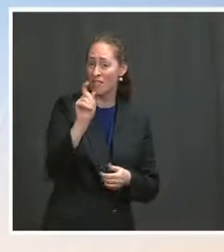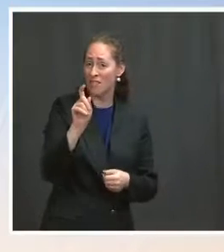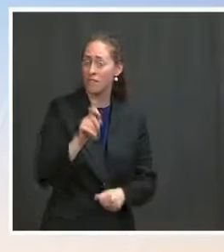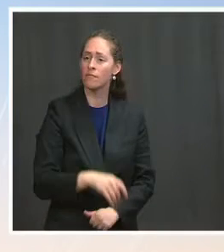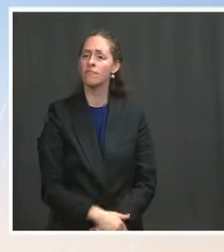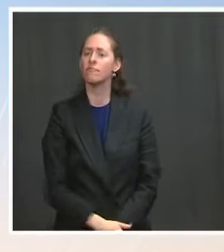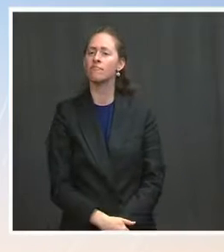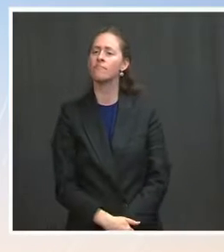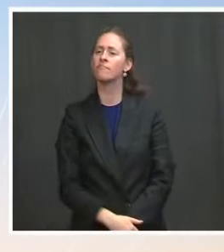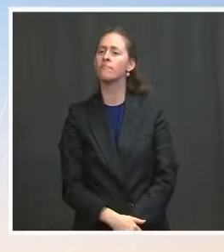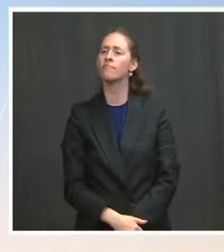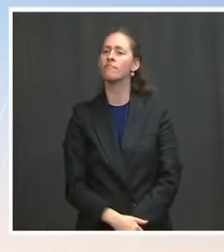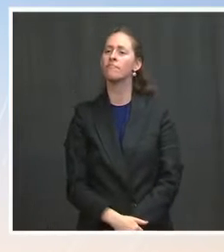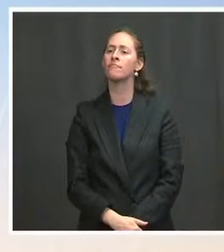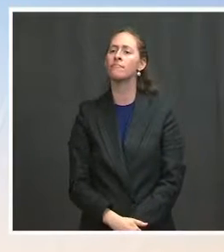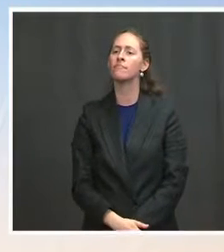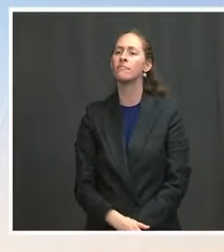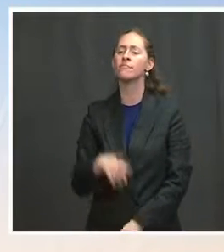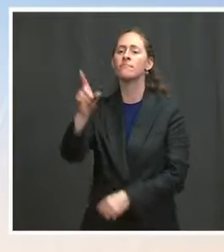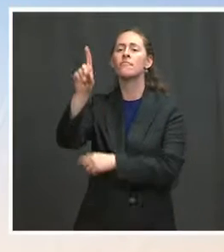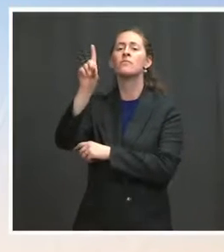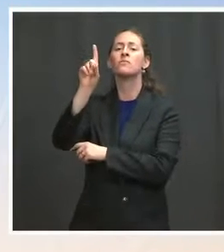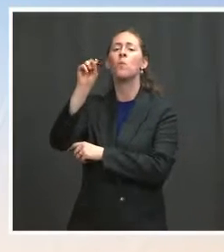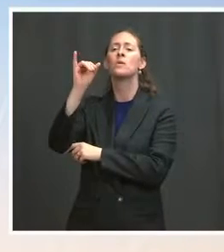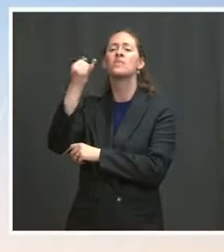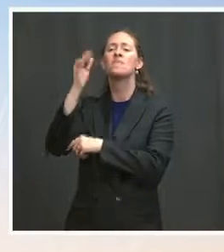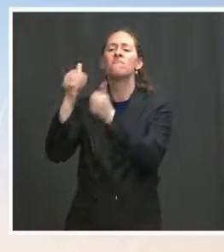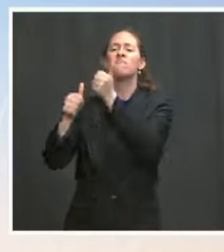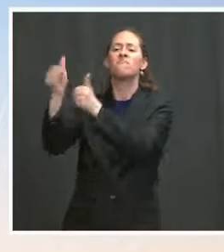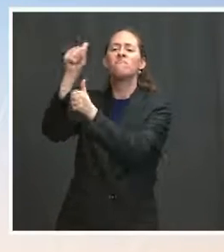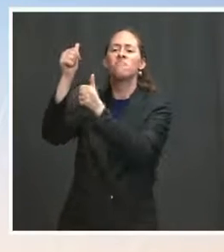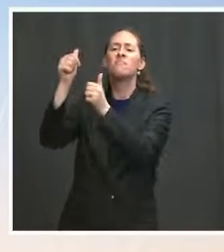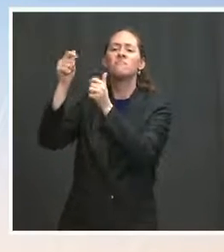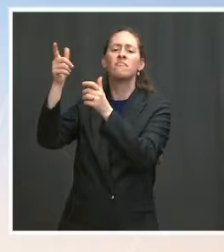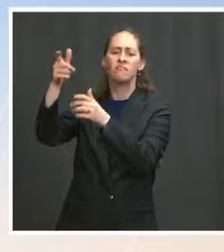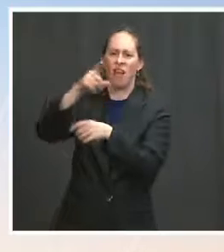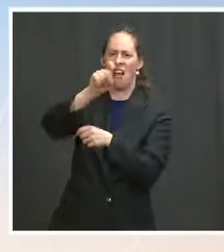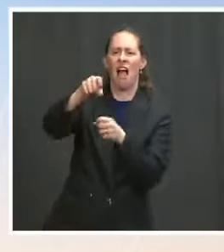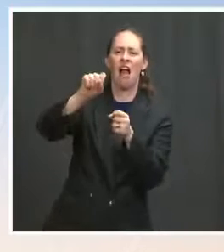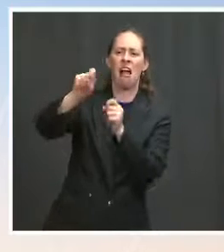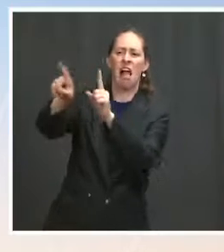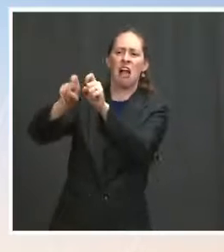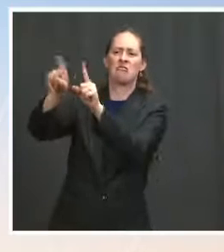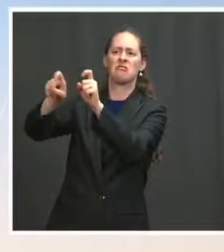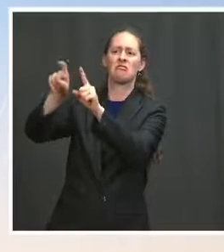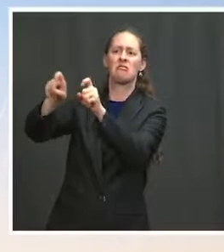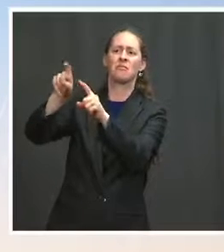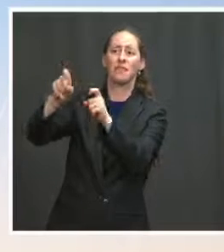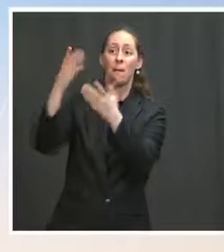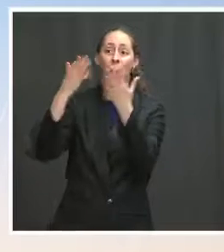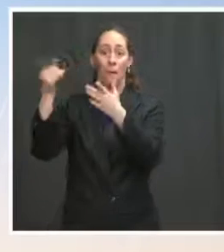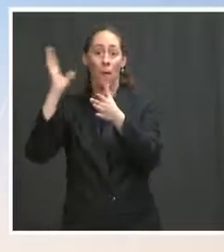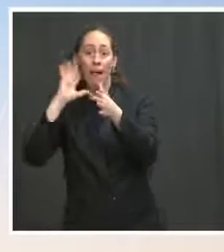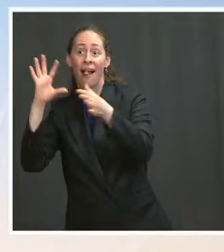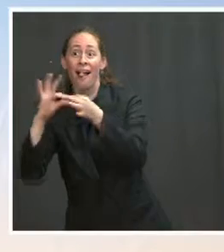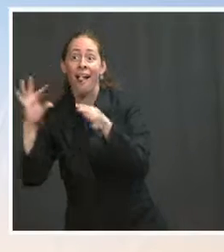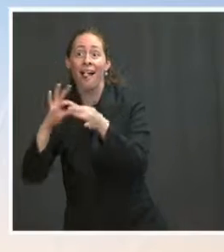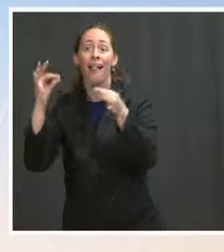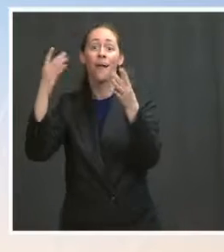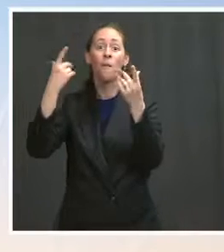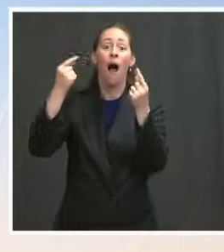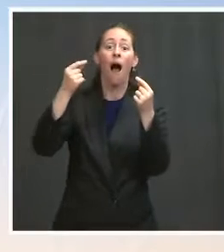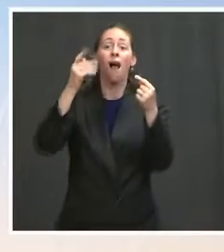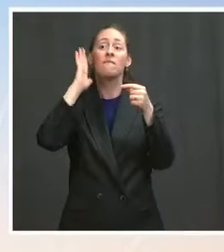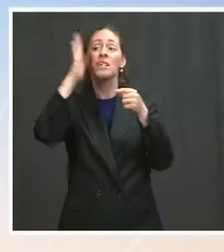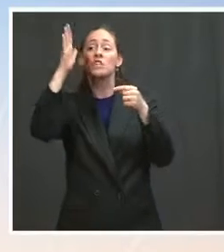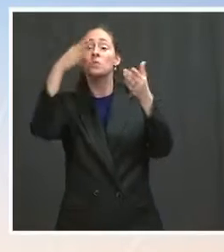General and the Department of Justice speak to that and what their plans are. They probably won't preview them, I would expect. But I think it's just a reflection of the